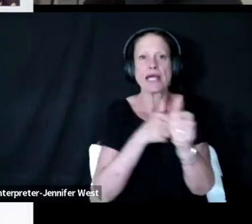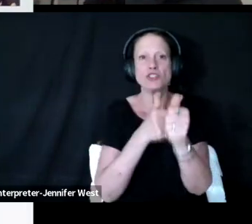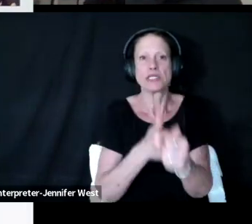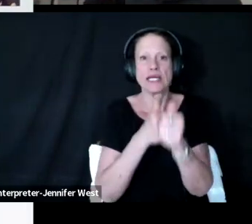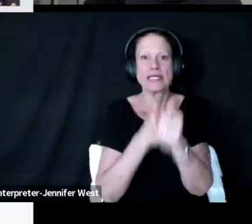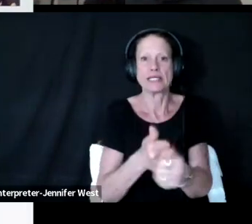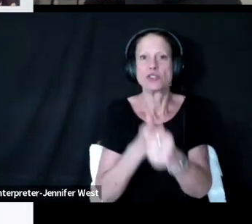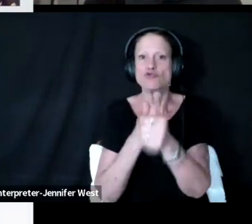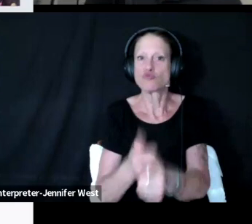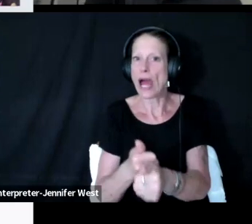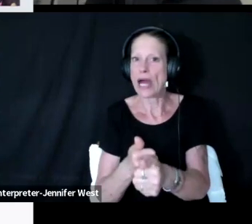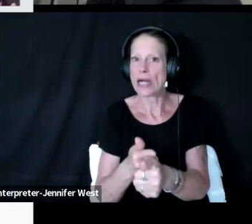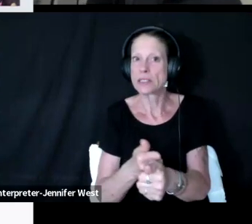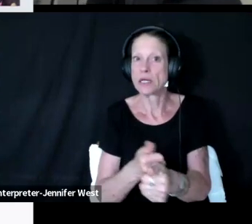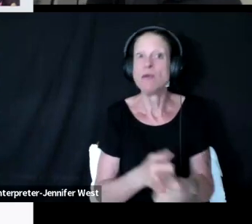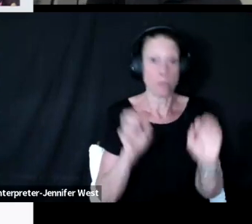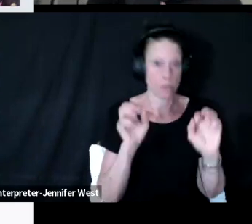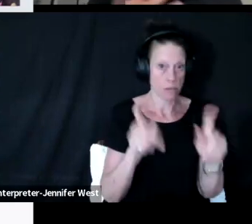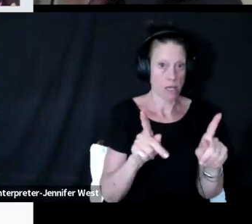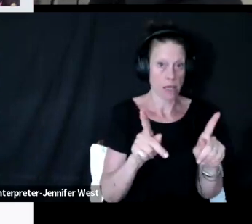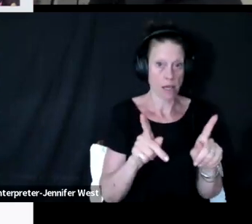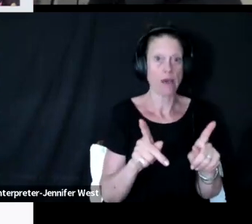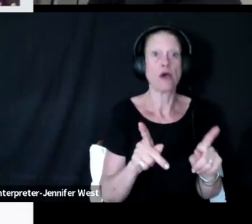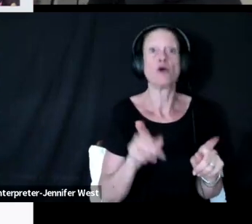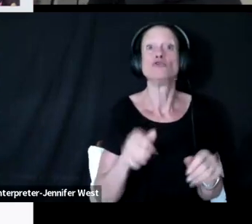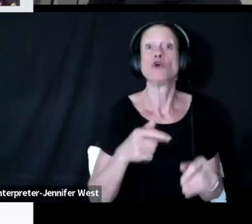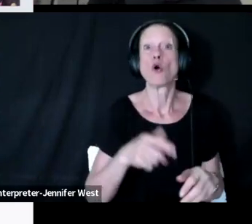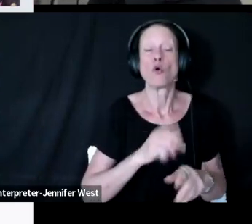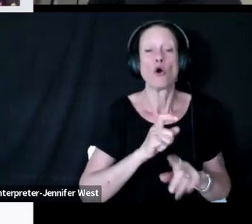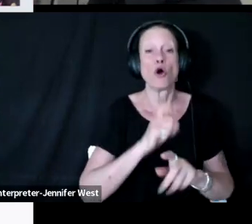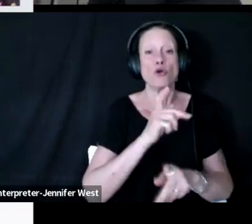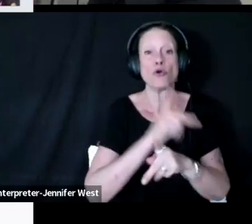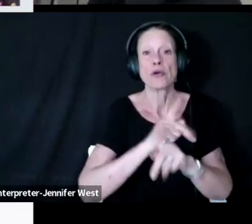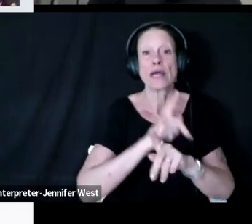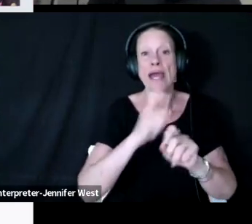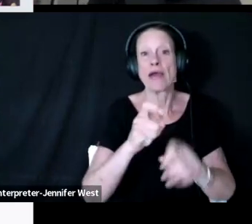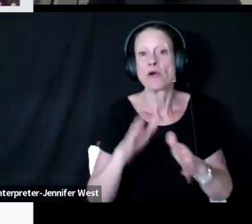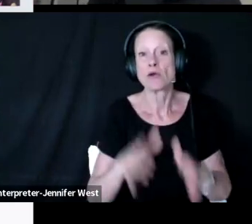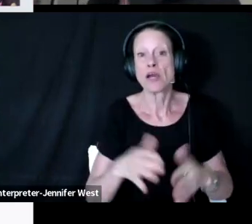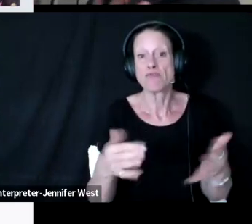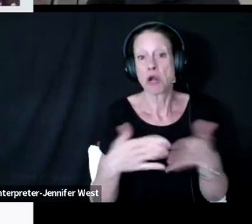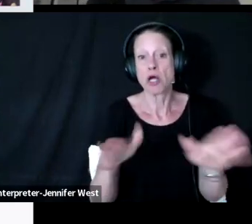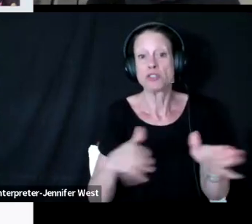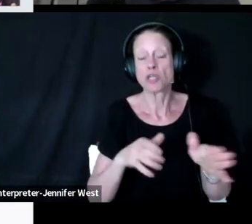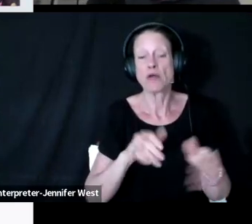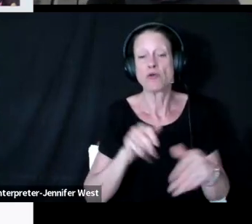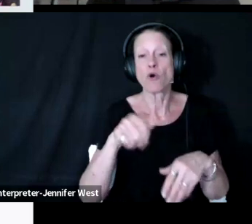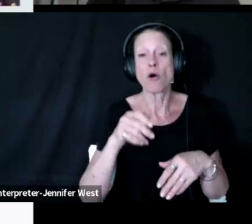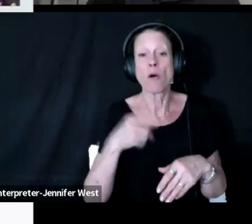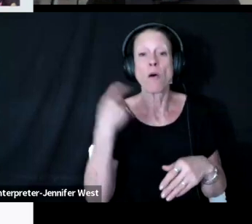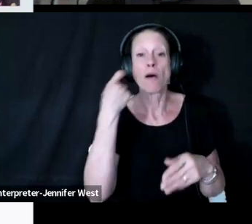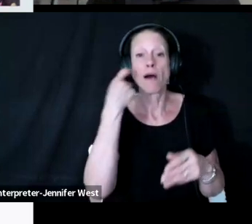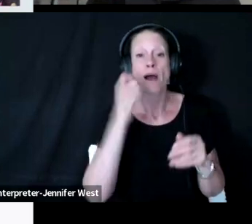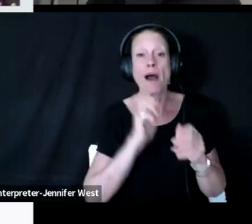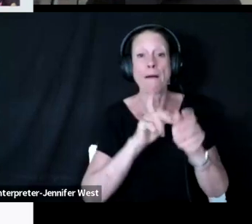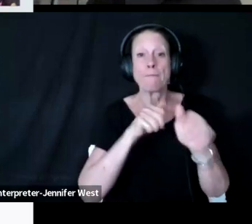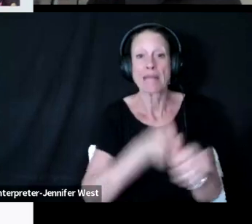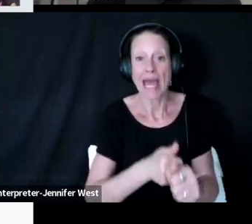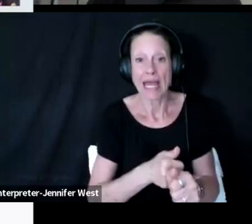new journal entry. Again, you can have your caregivers do a general update. They could give this general update to anybody they would like